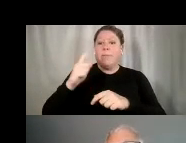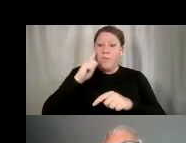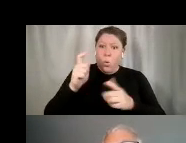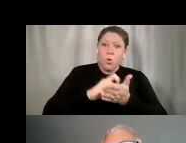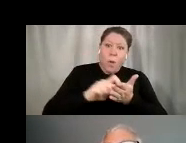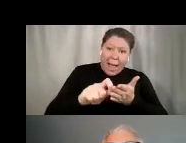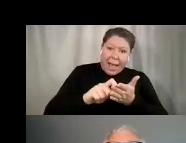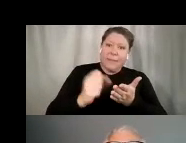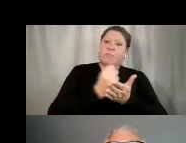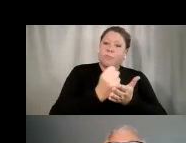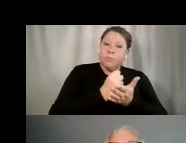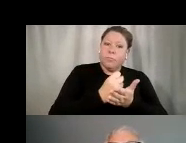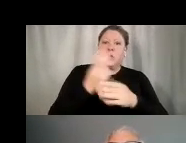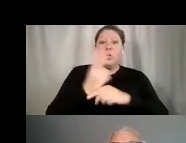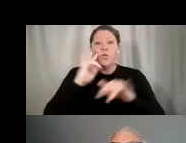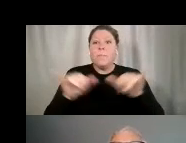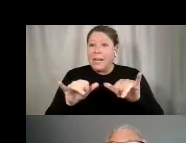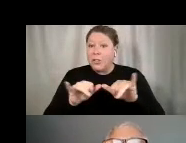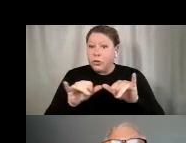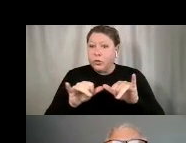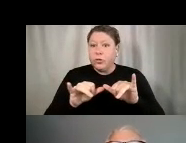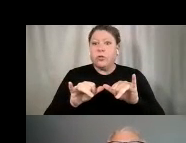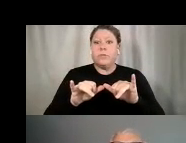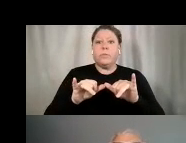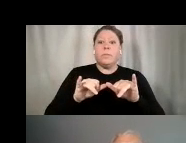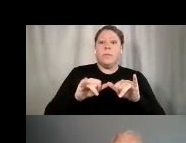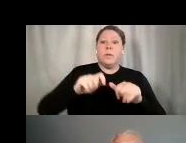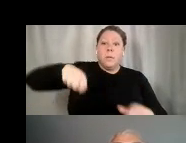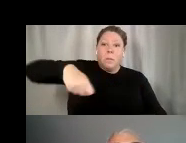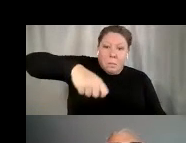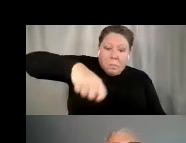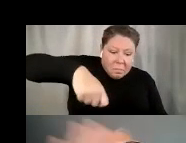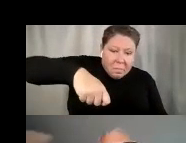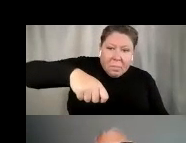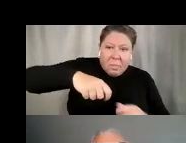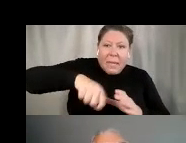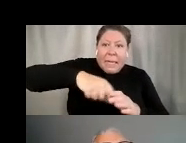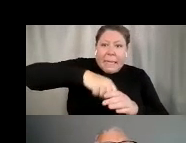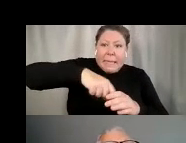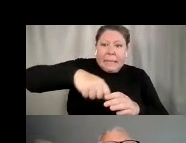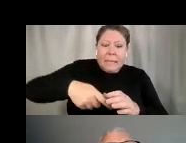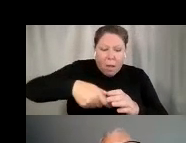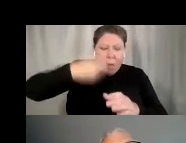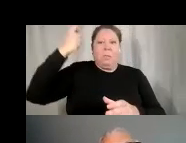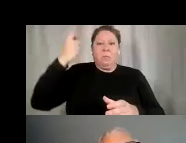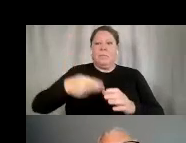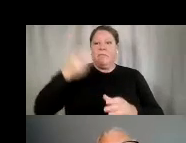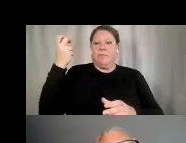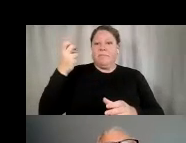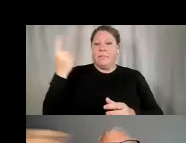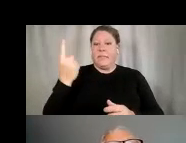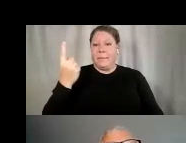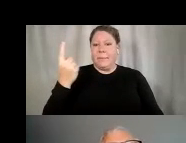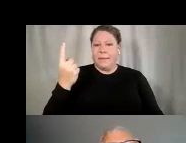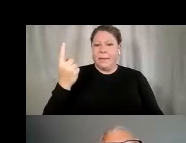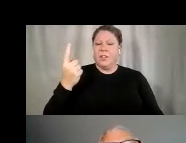can be used for measurement. It can be used to find things down holes. And so when we start thinking in that way, we can take ordinary